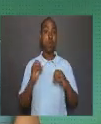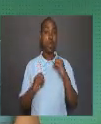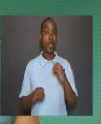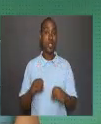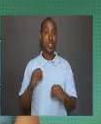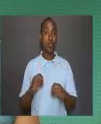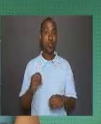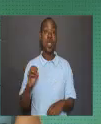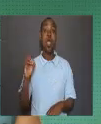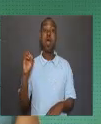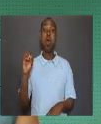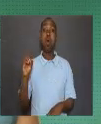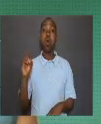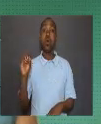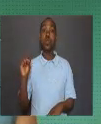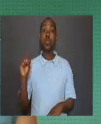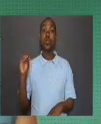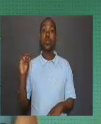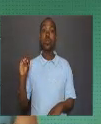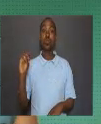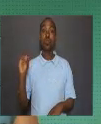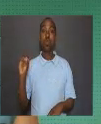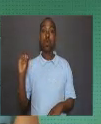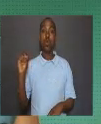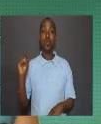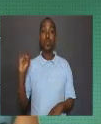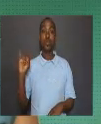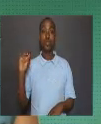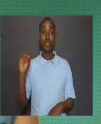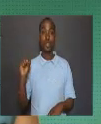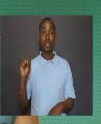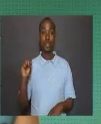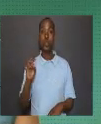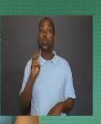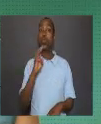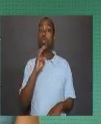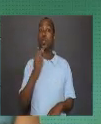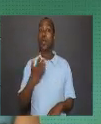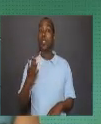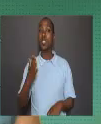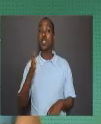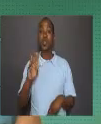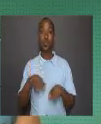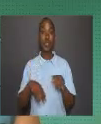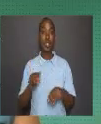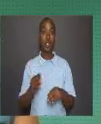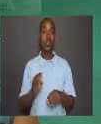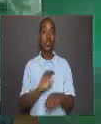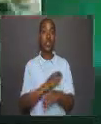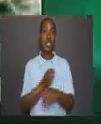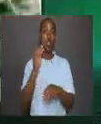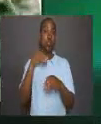on osmosis to move water particles in and out of the cell.